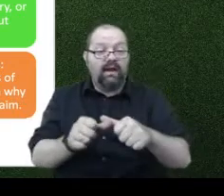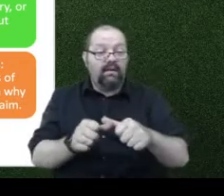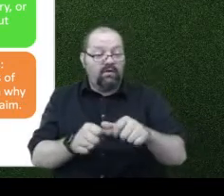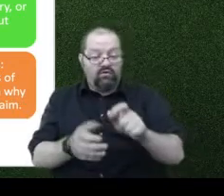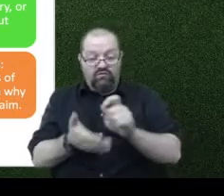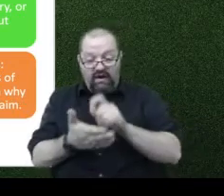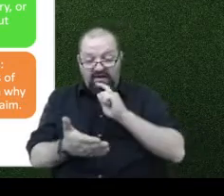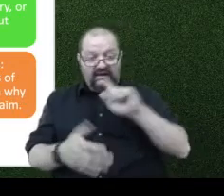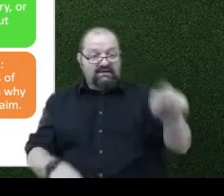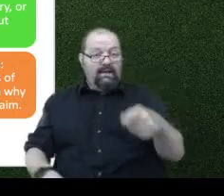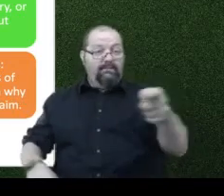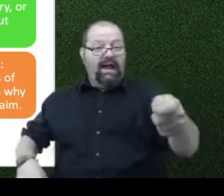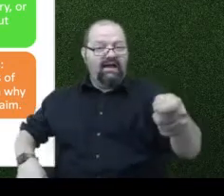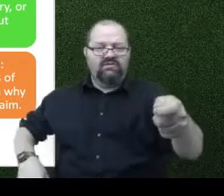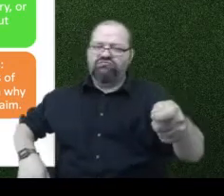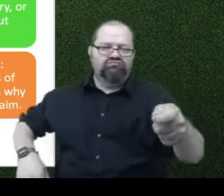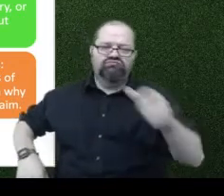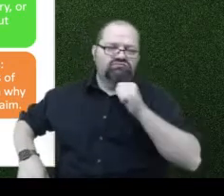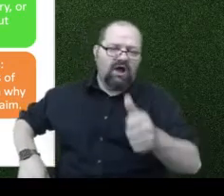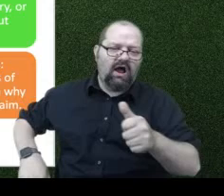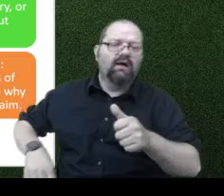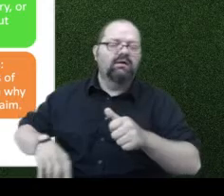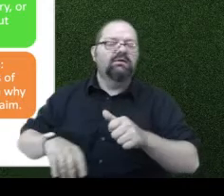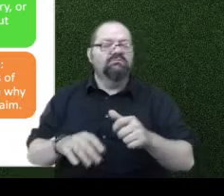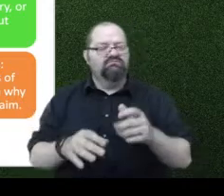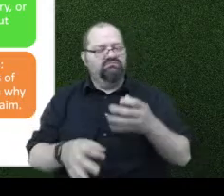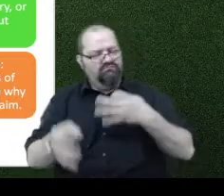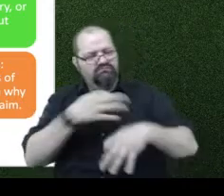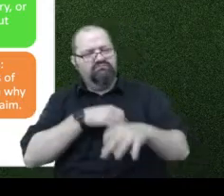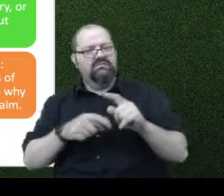craft, just like learning to play the guitar, or building